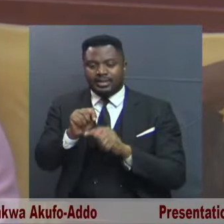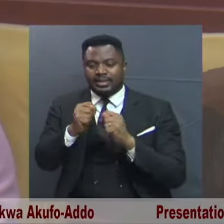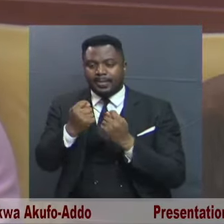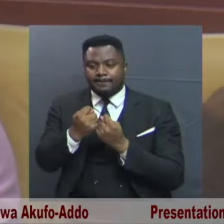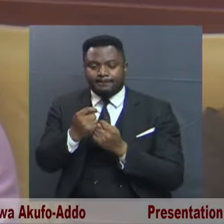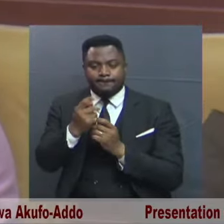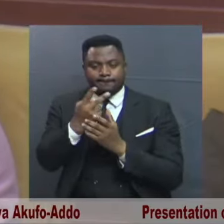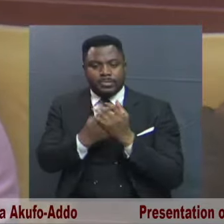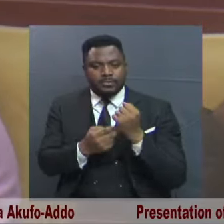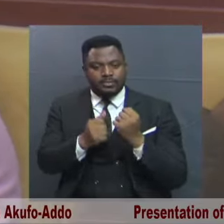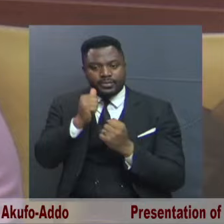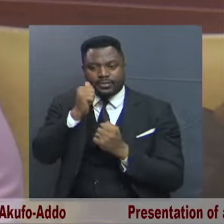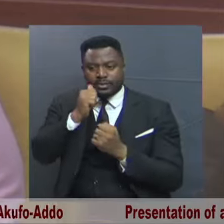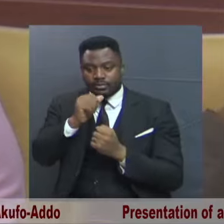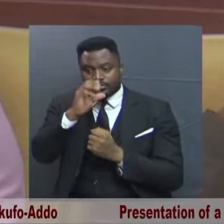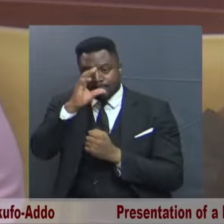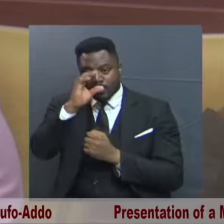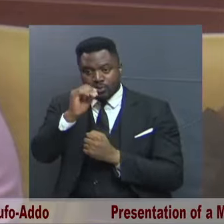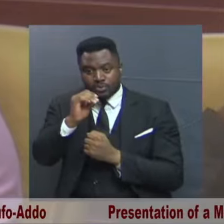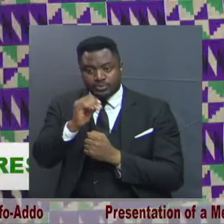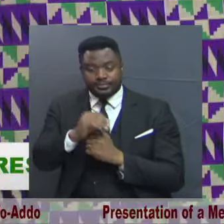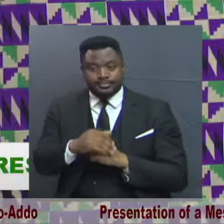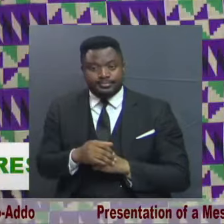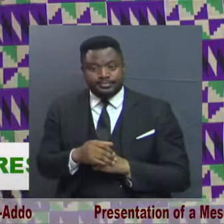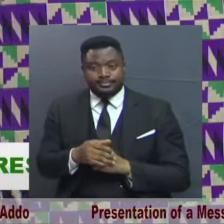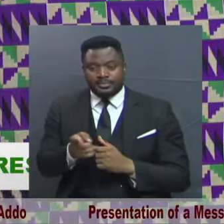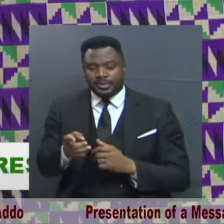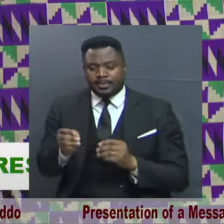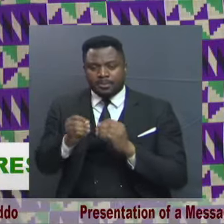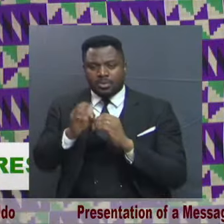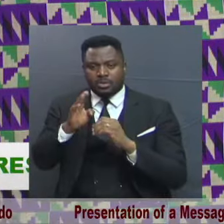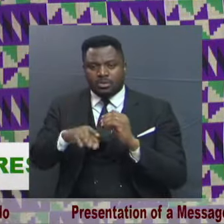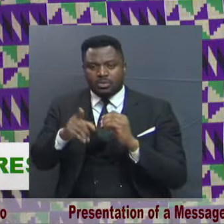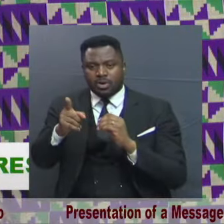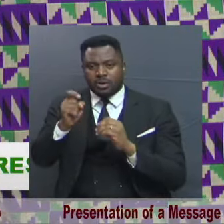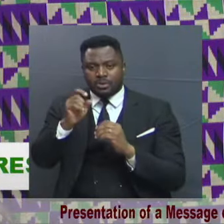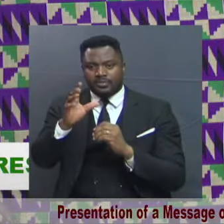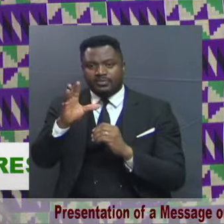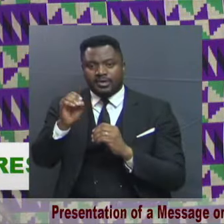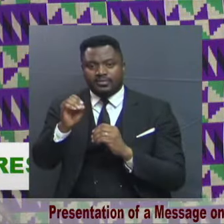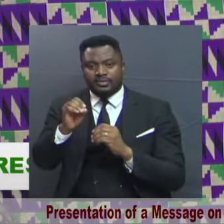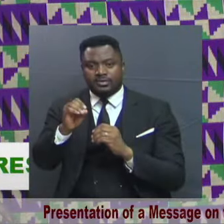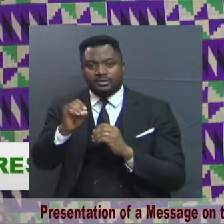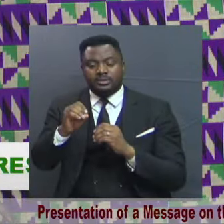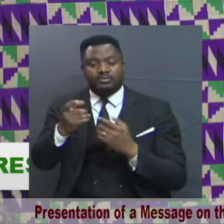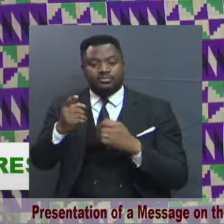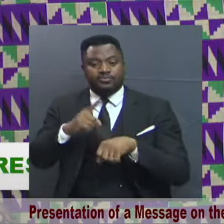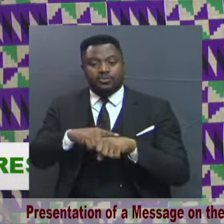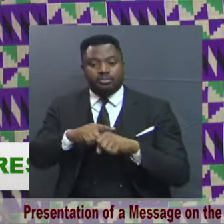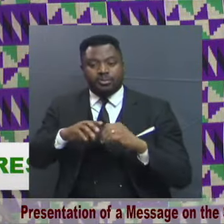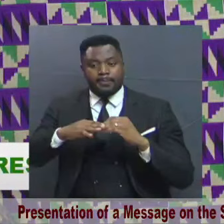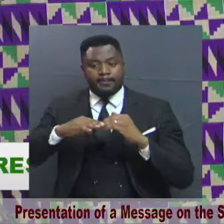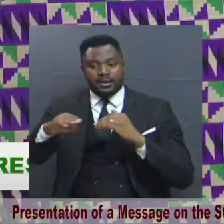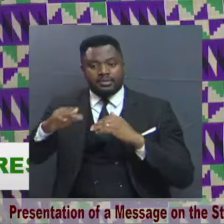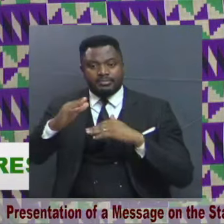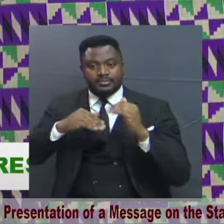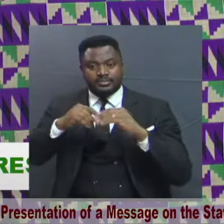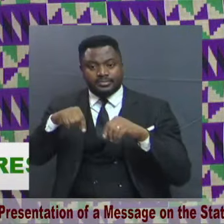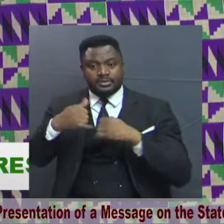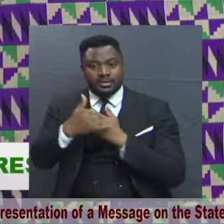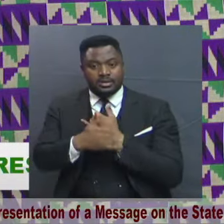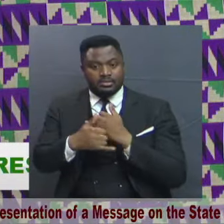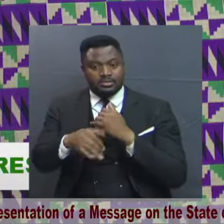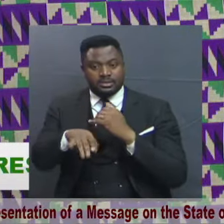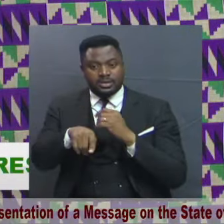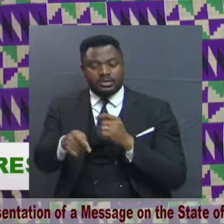both girls and boys the more than 150 Astro tur pitches constructed throughout the country under